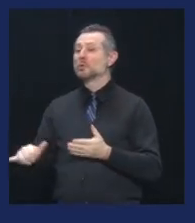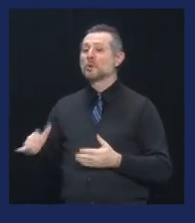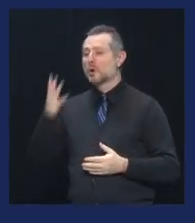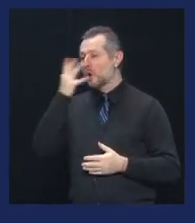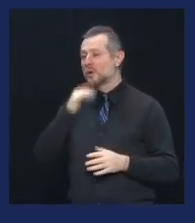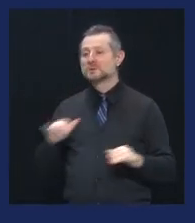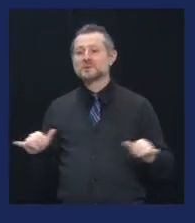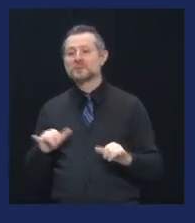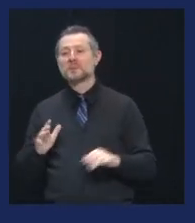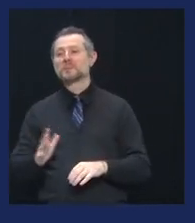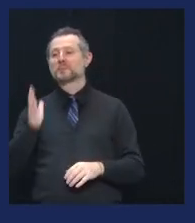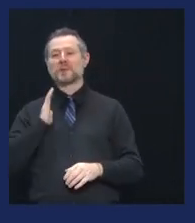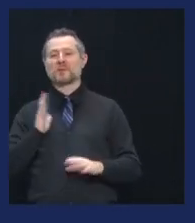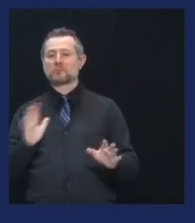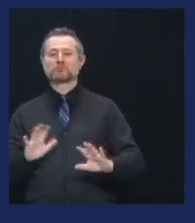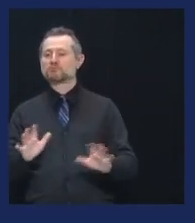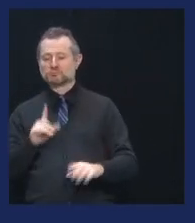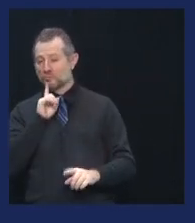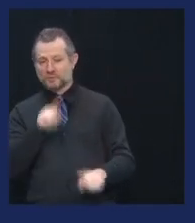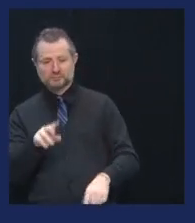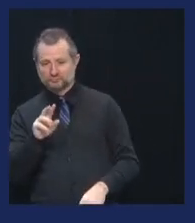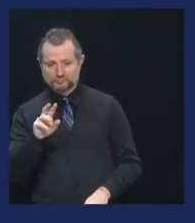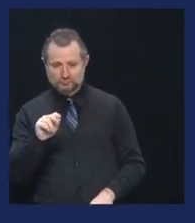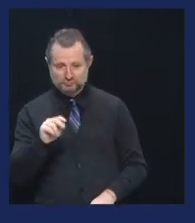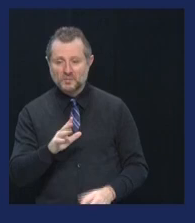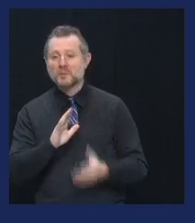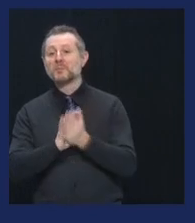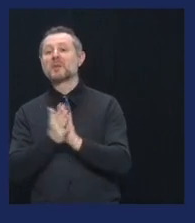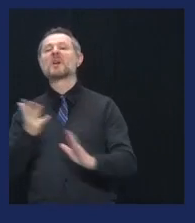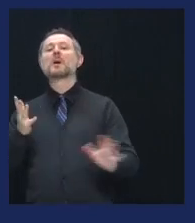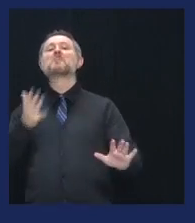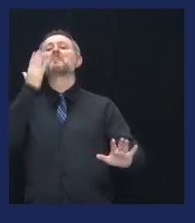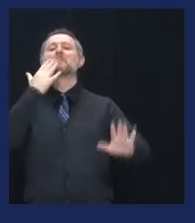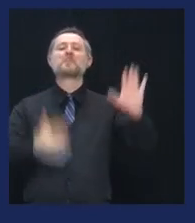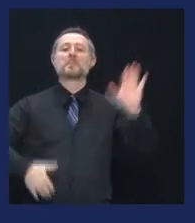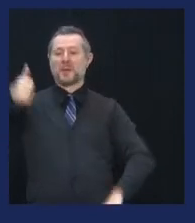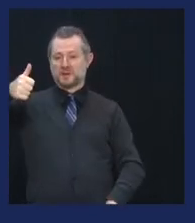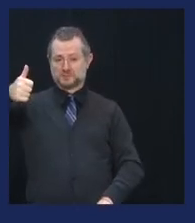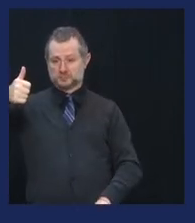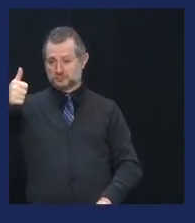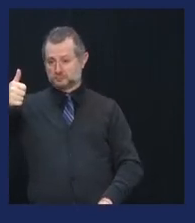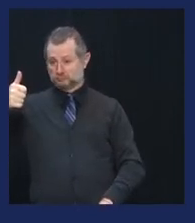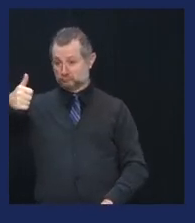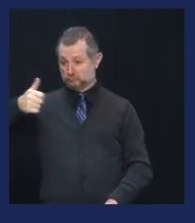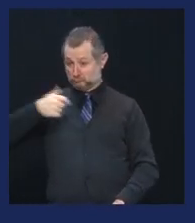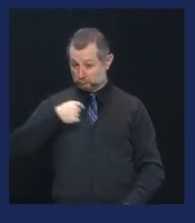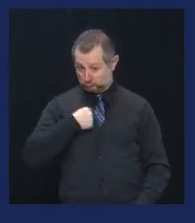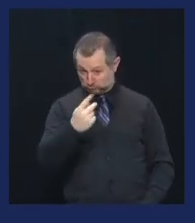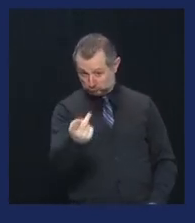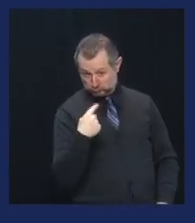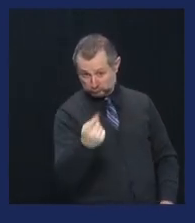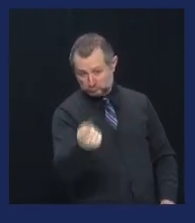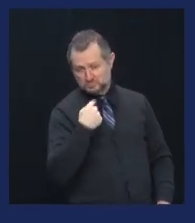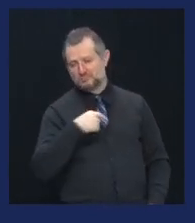be better. I do not believe in setting aspirations or expectations that I do not believe we will